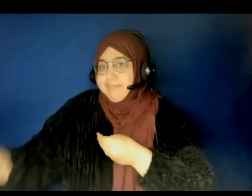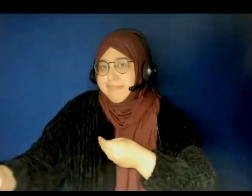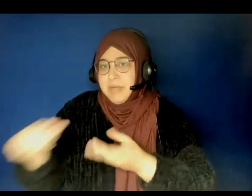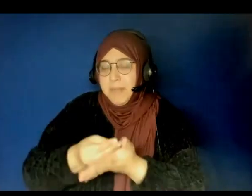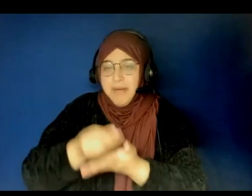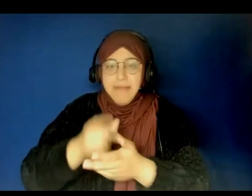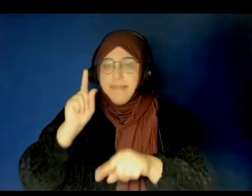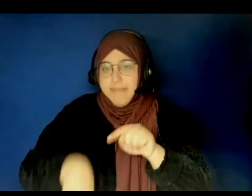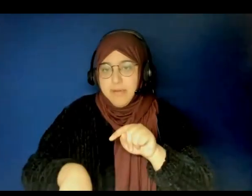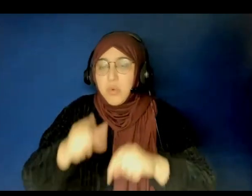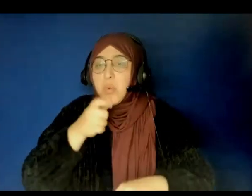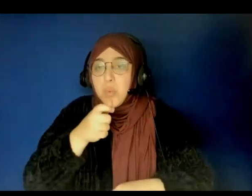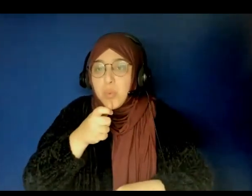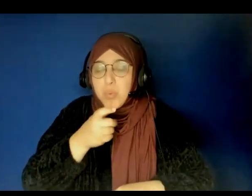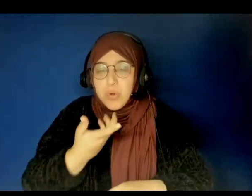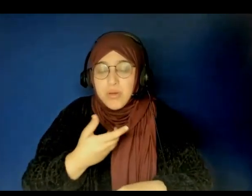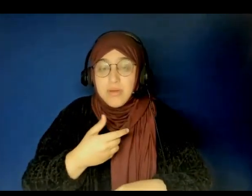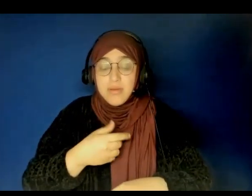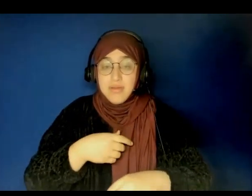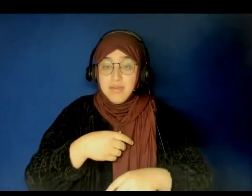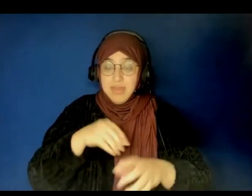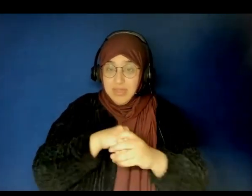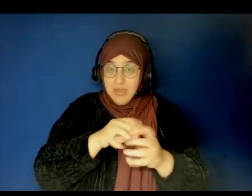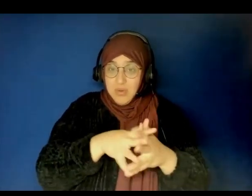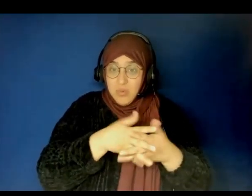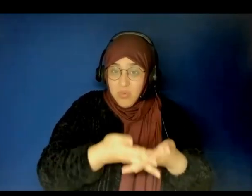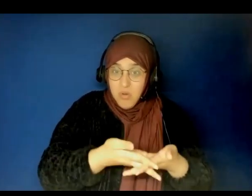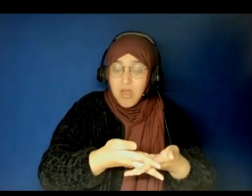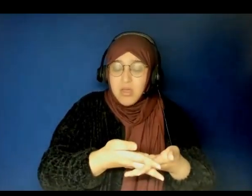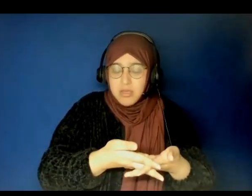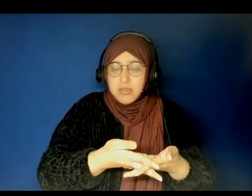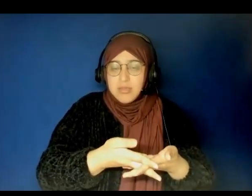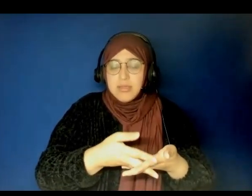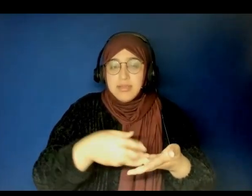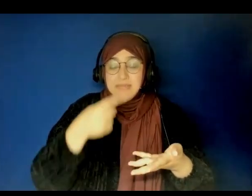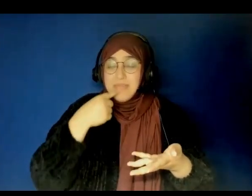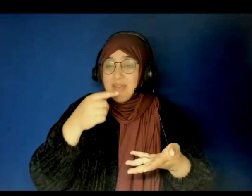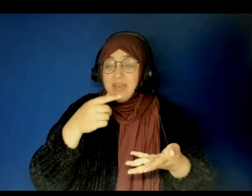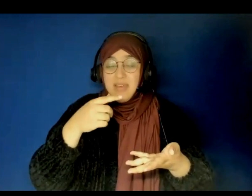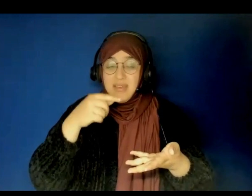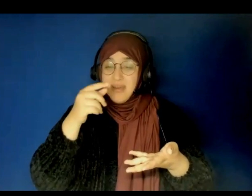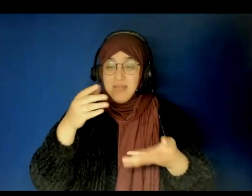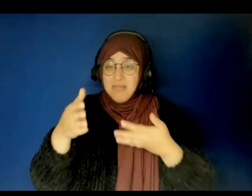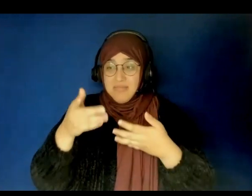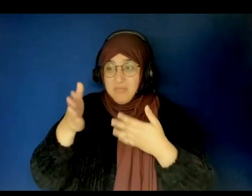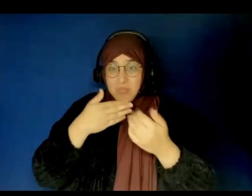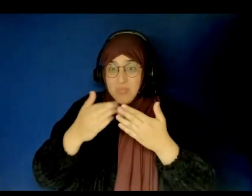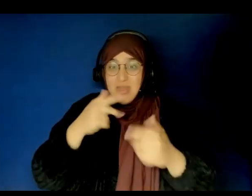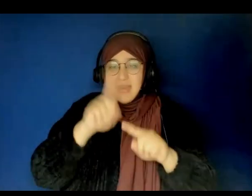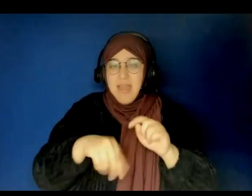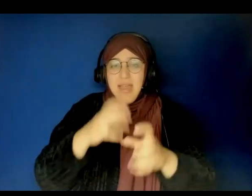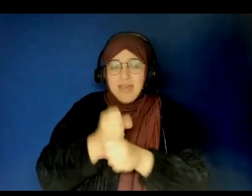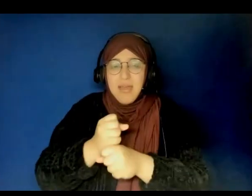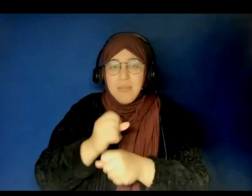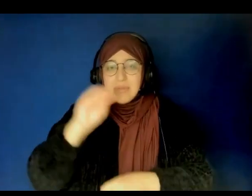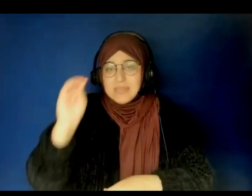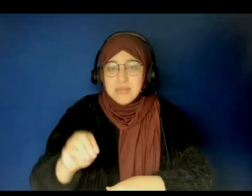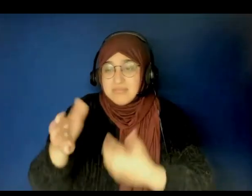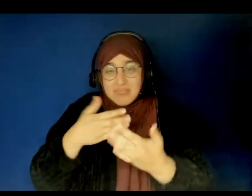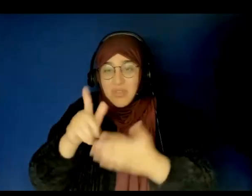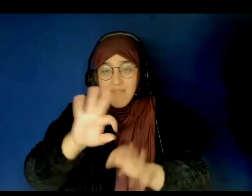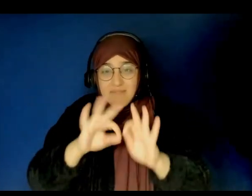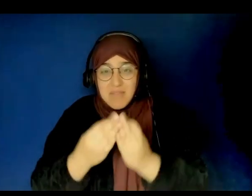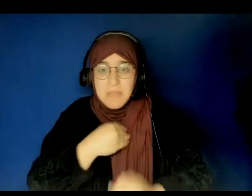in the Quran, right? They will not receive a percentage of that, even if they are your family member. They can receive a gift.